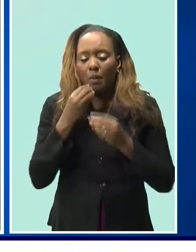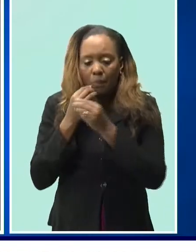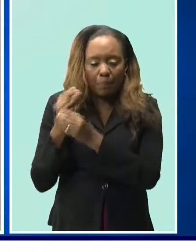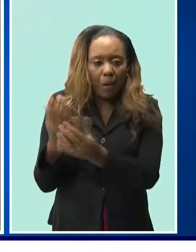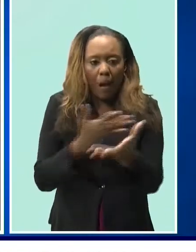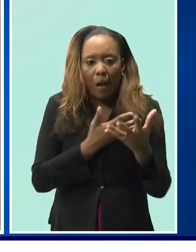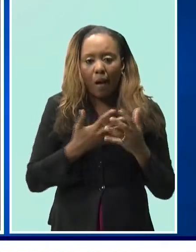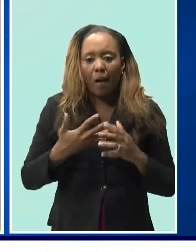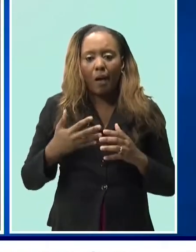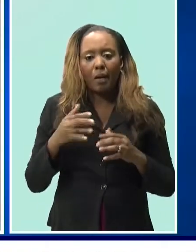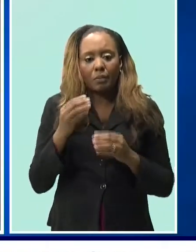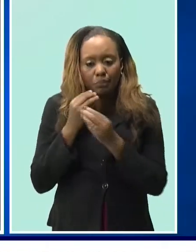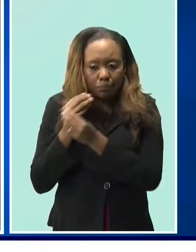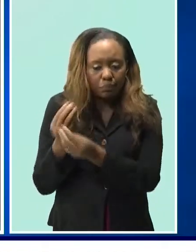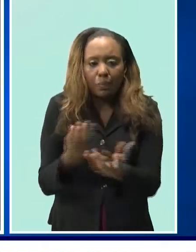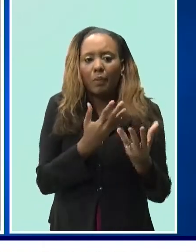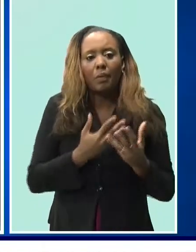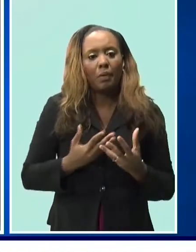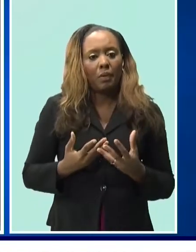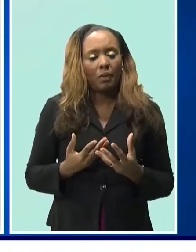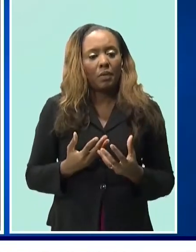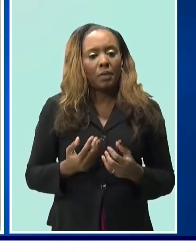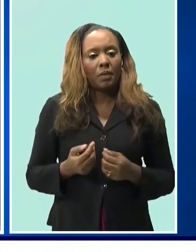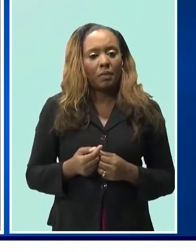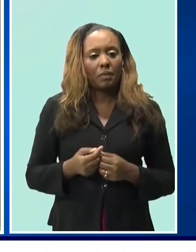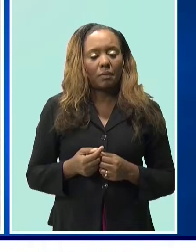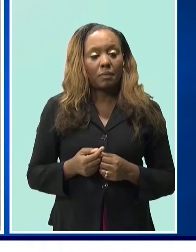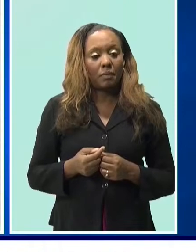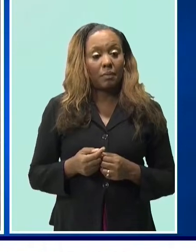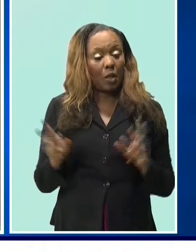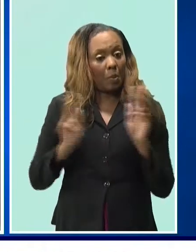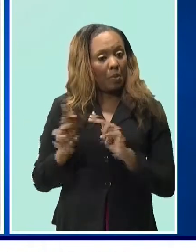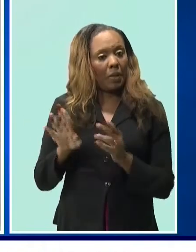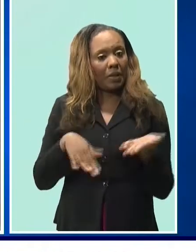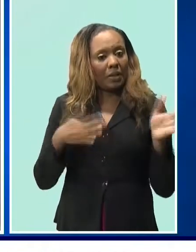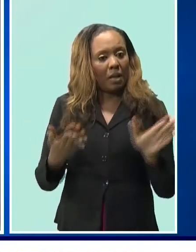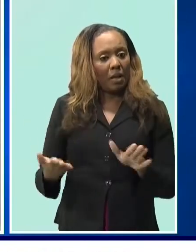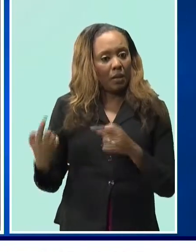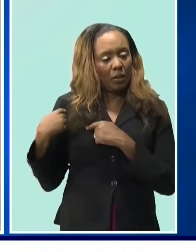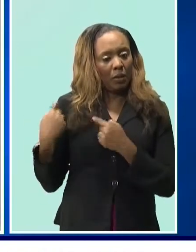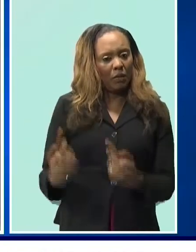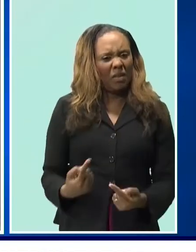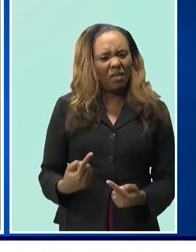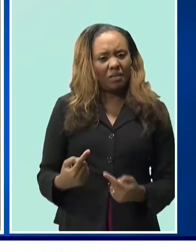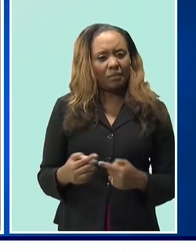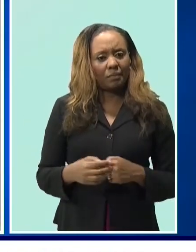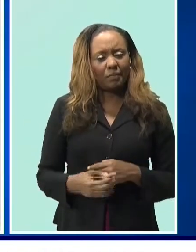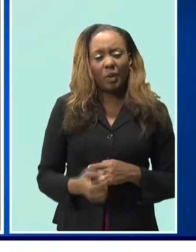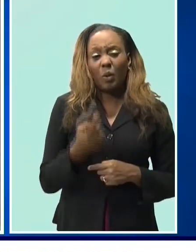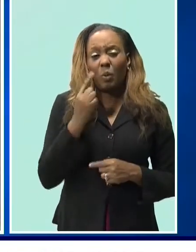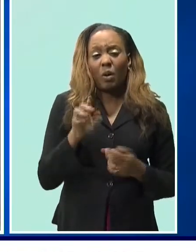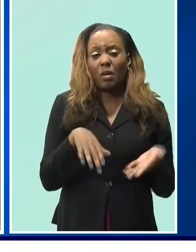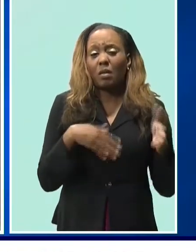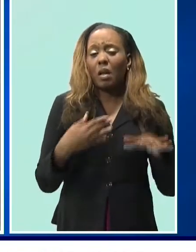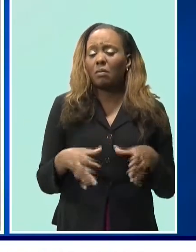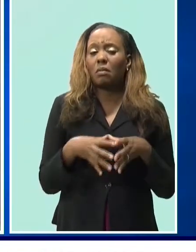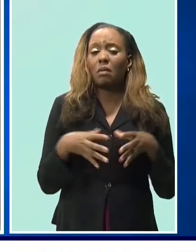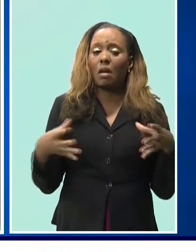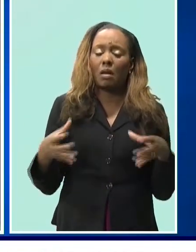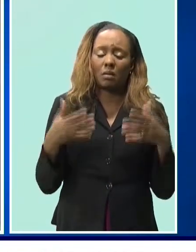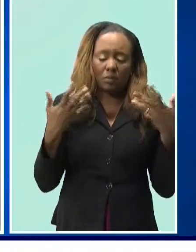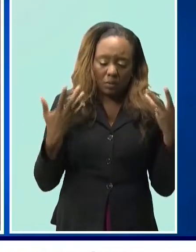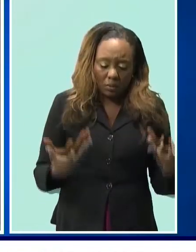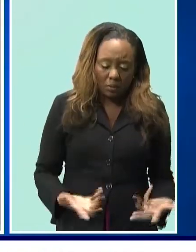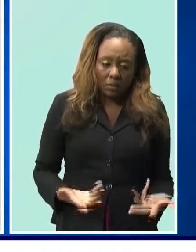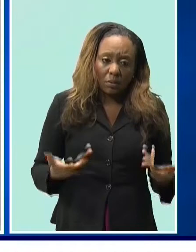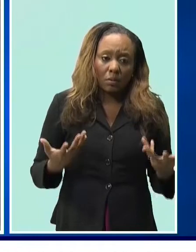In terms of the trends in the deaths, I mean, one death is one death too many. Let me start off by